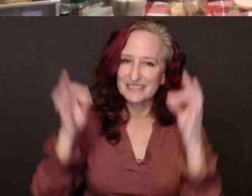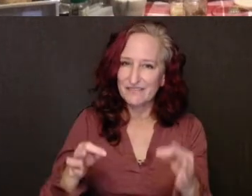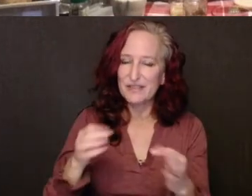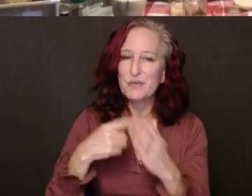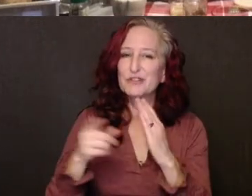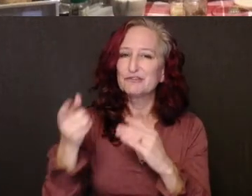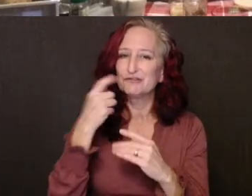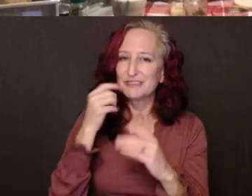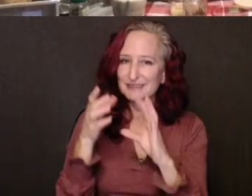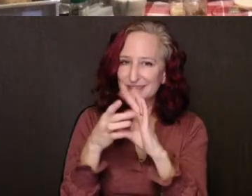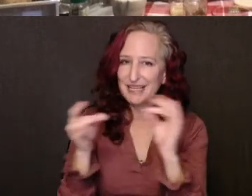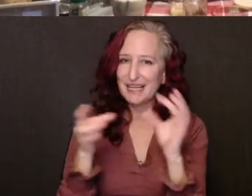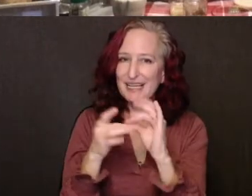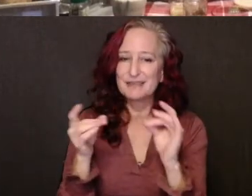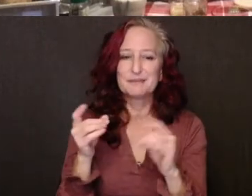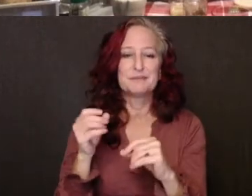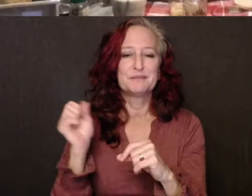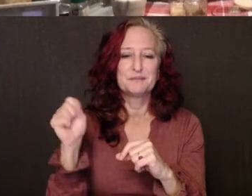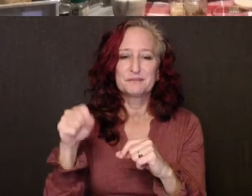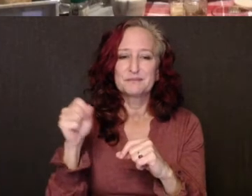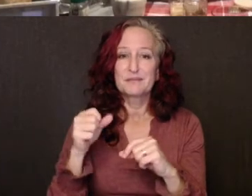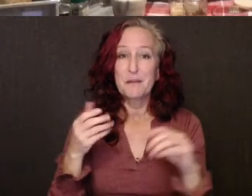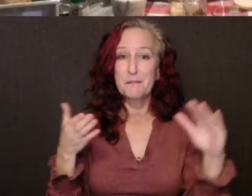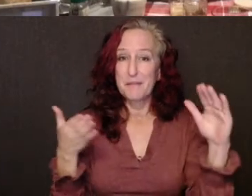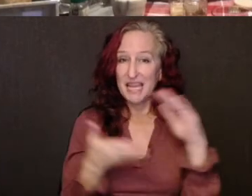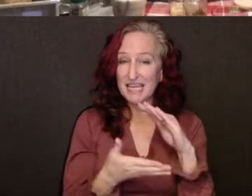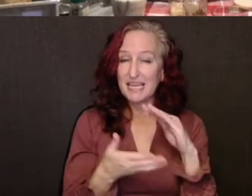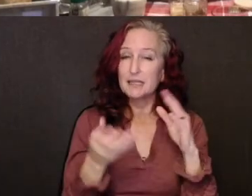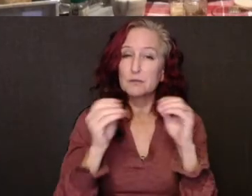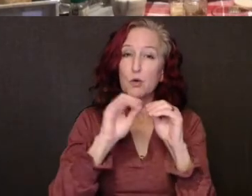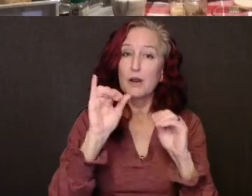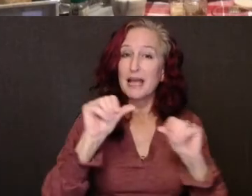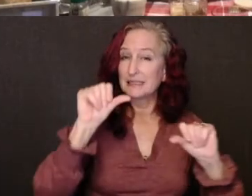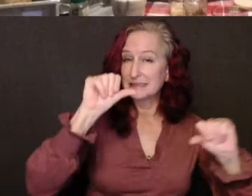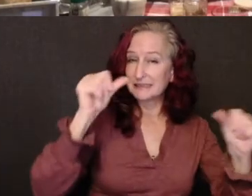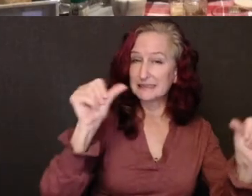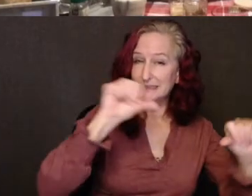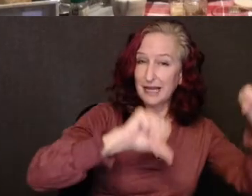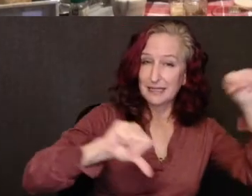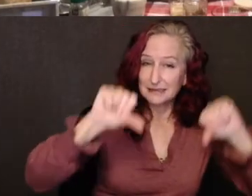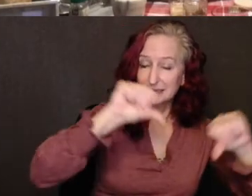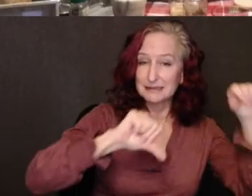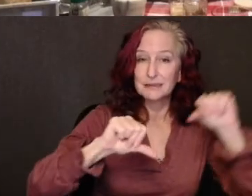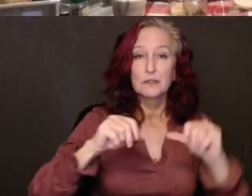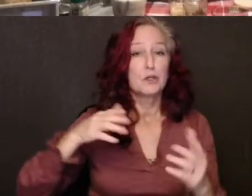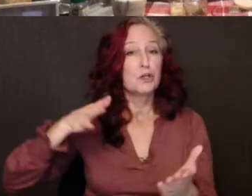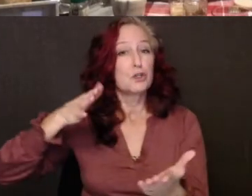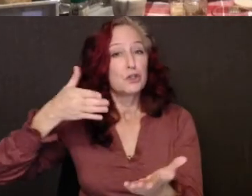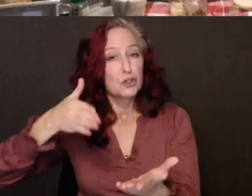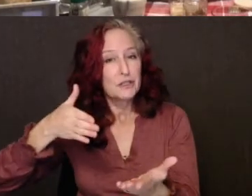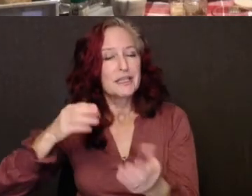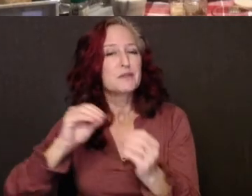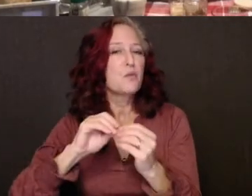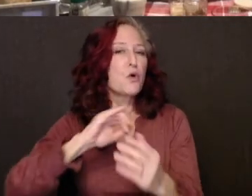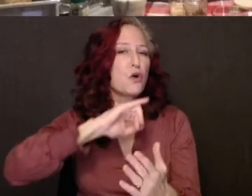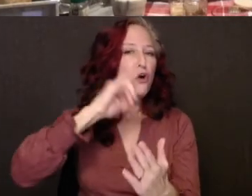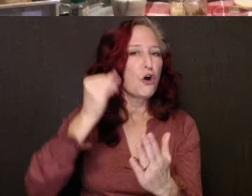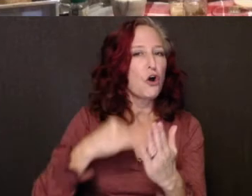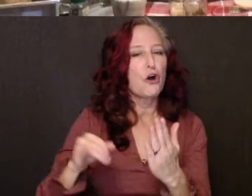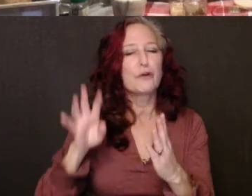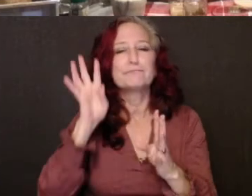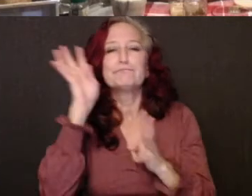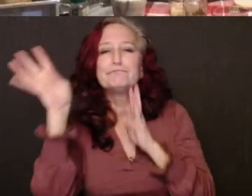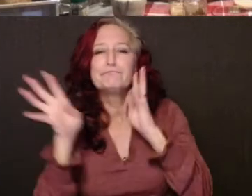vegan, was it a difficult process to figure out how to get things just right using only